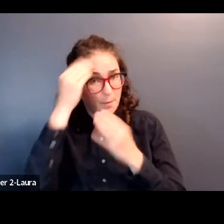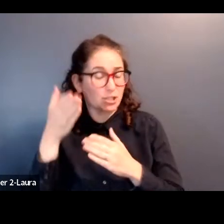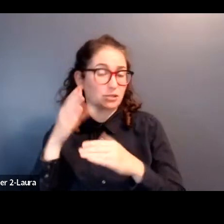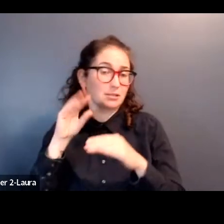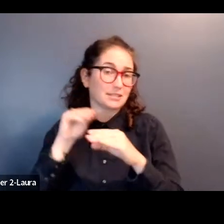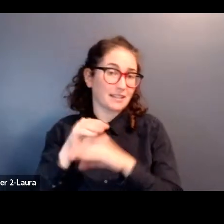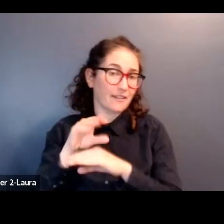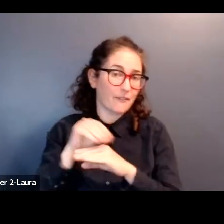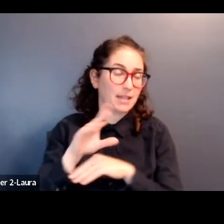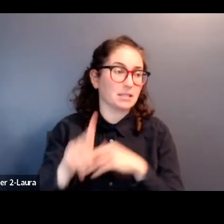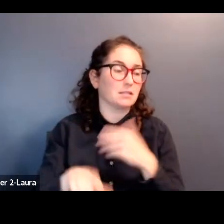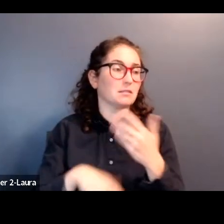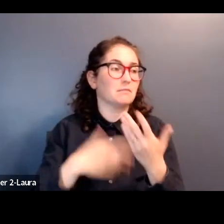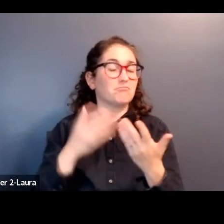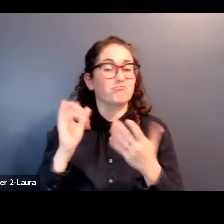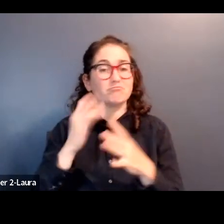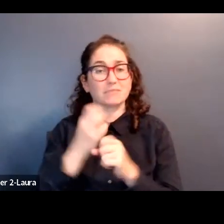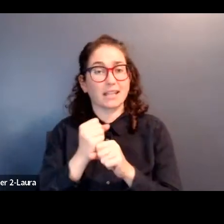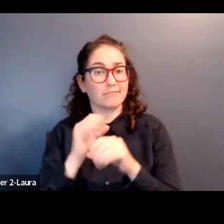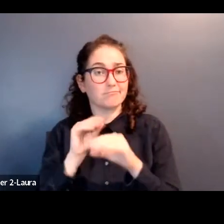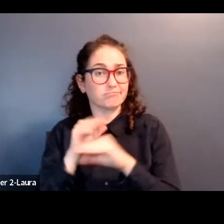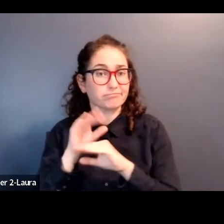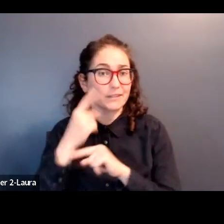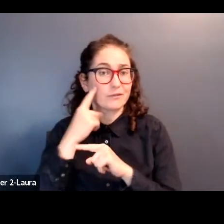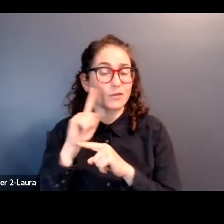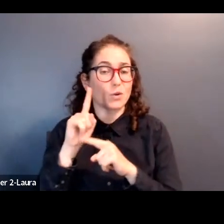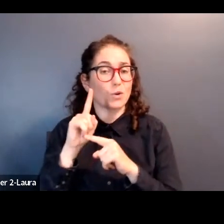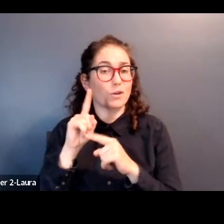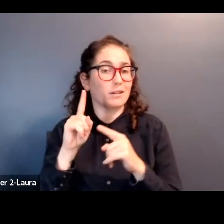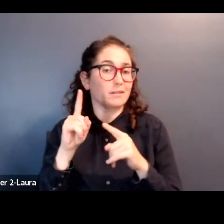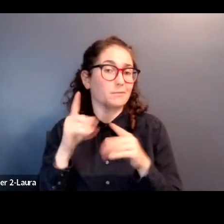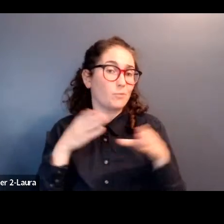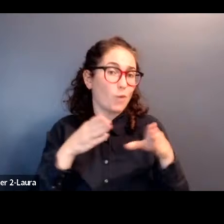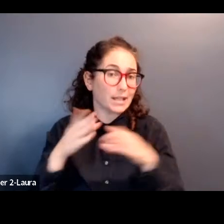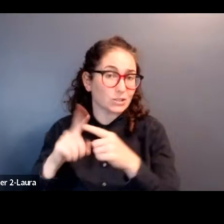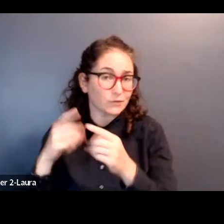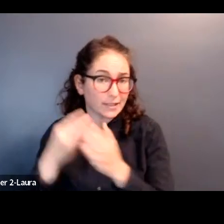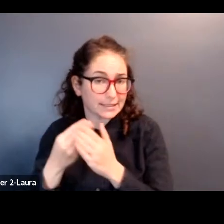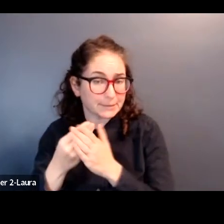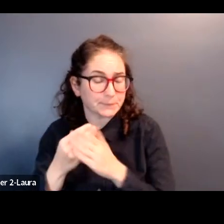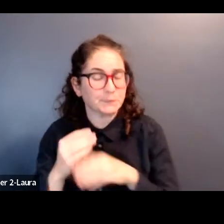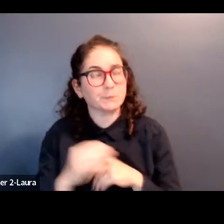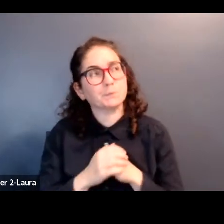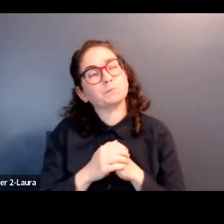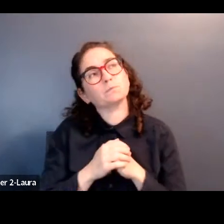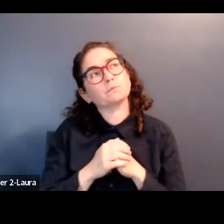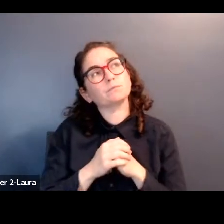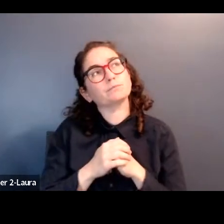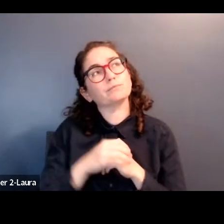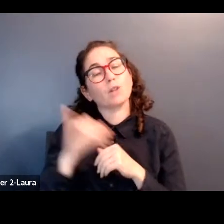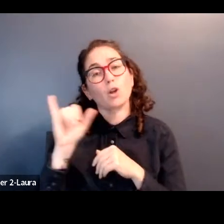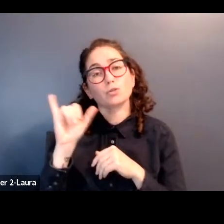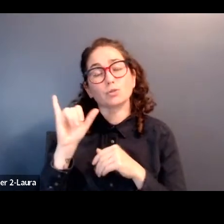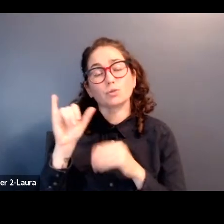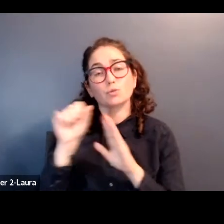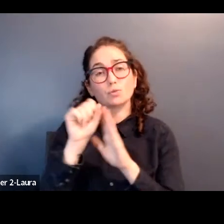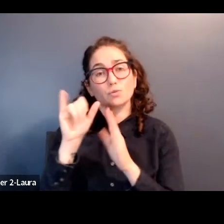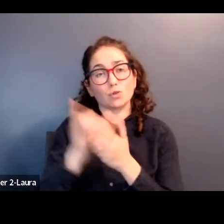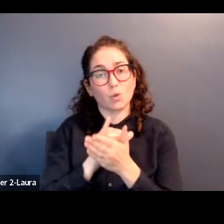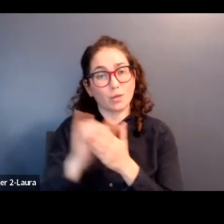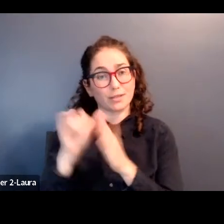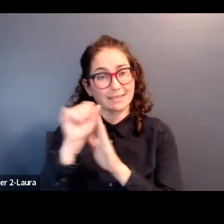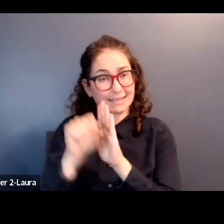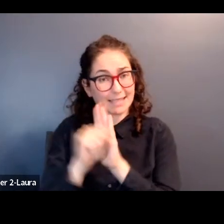advice, and get guidance towards pathways to funding. And then New York State and the federal